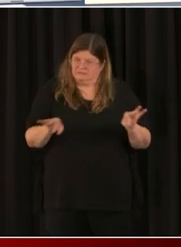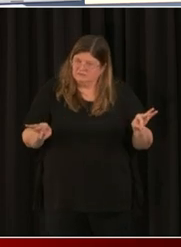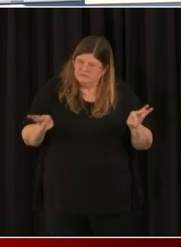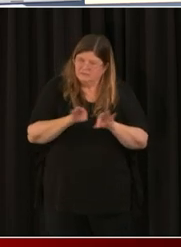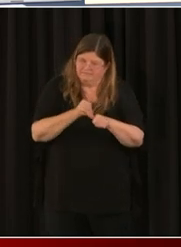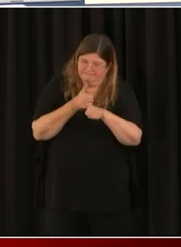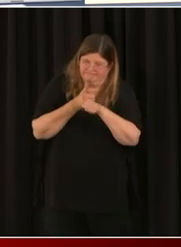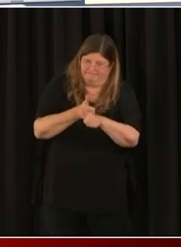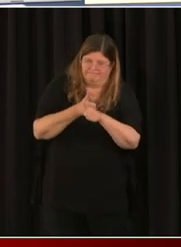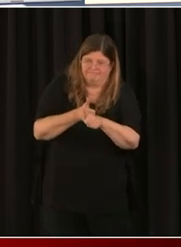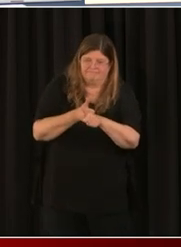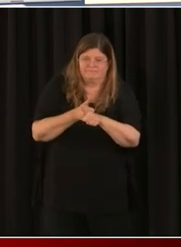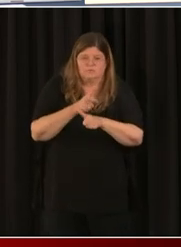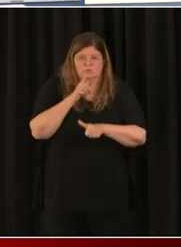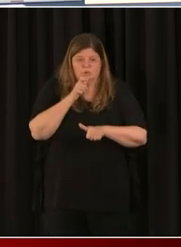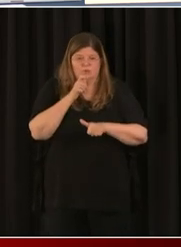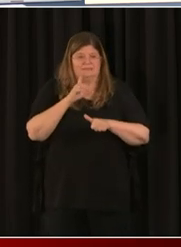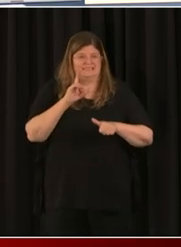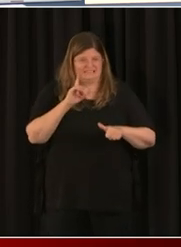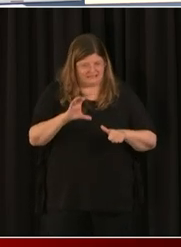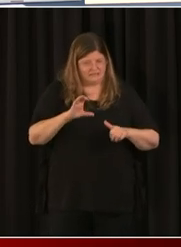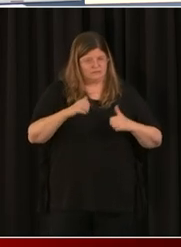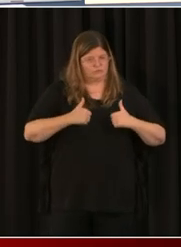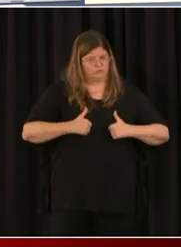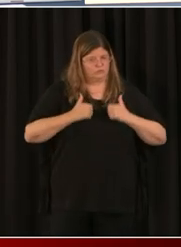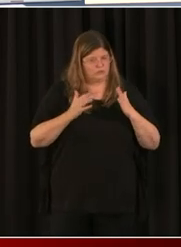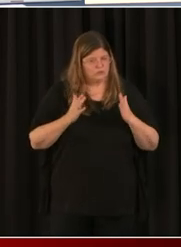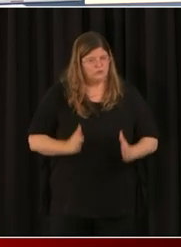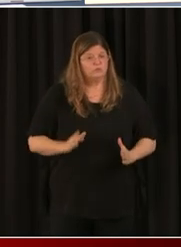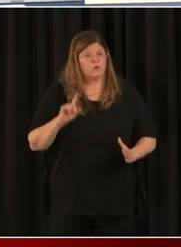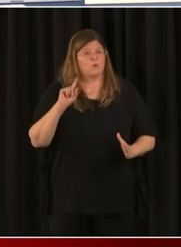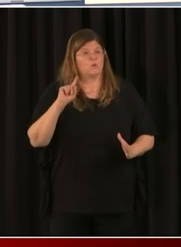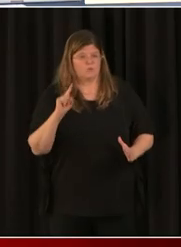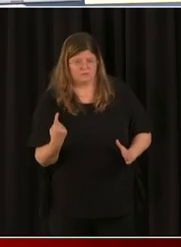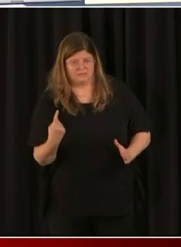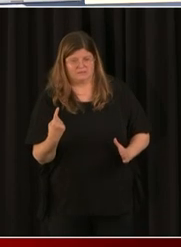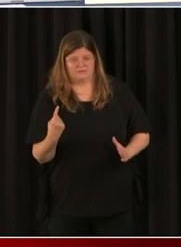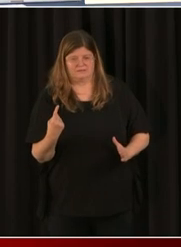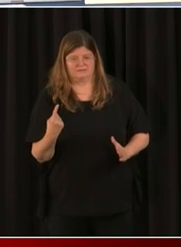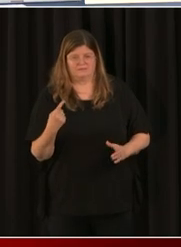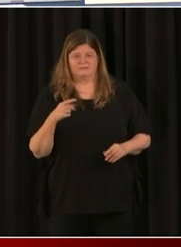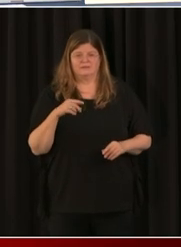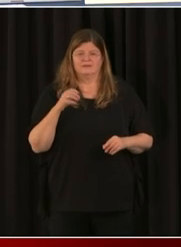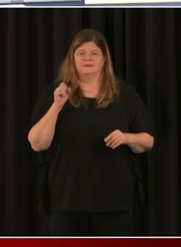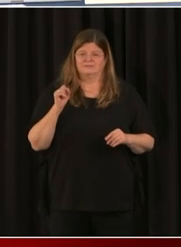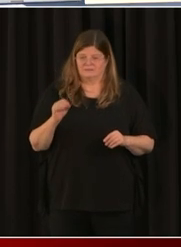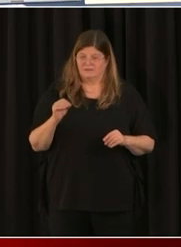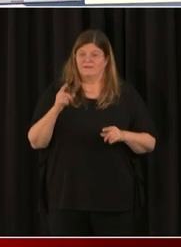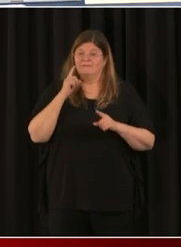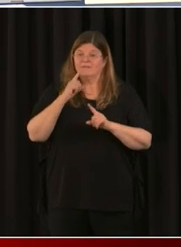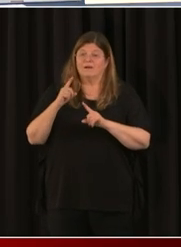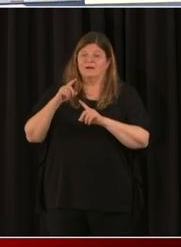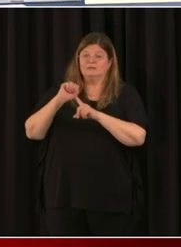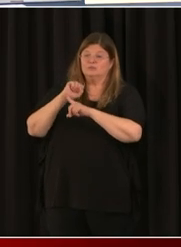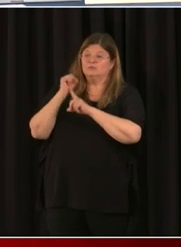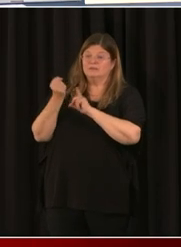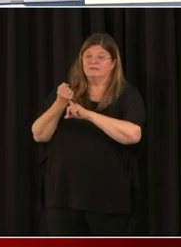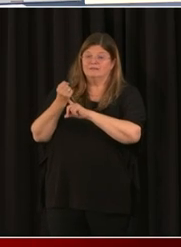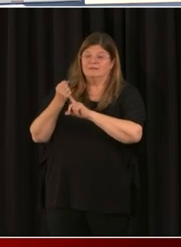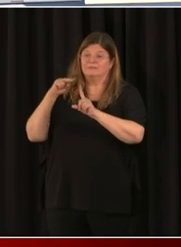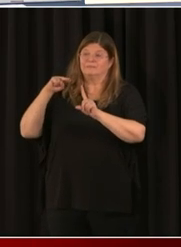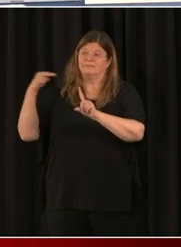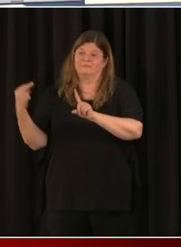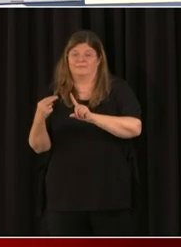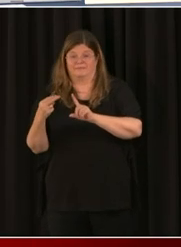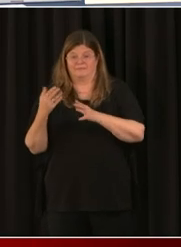to workers who are district residents only will not have the right kind of outcome for us from a societal impact